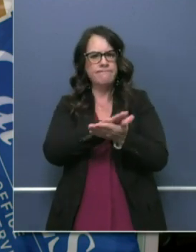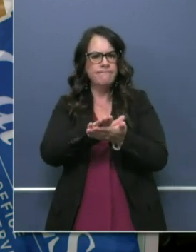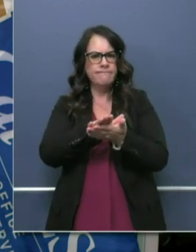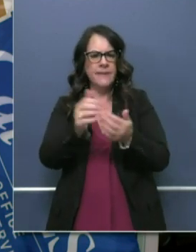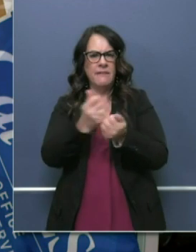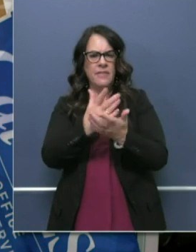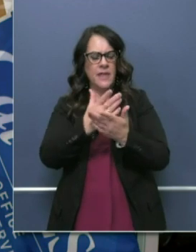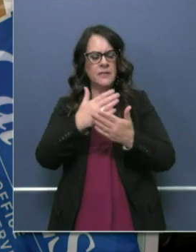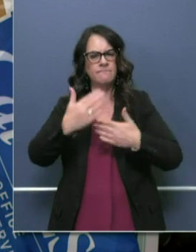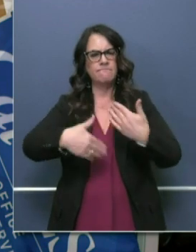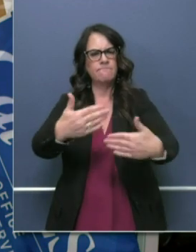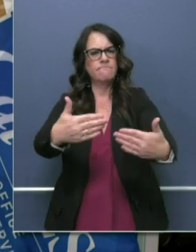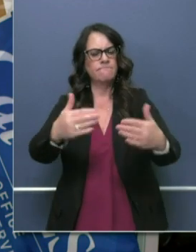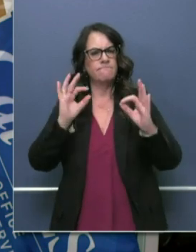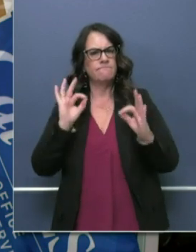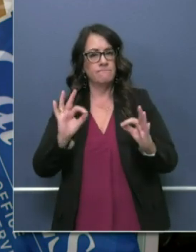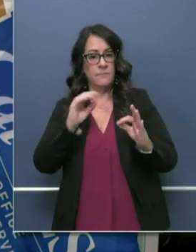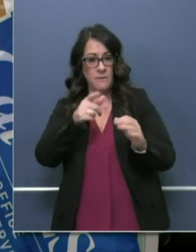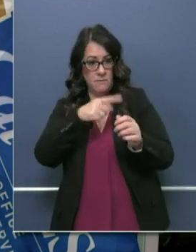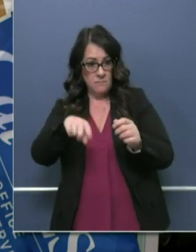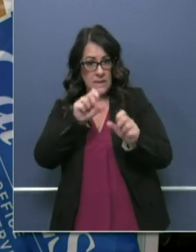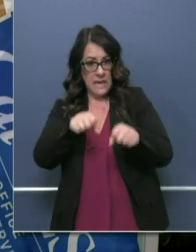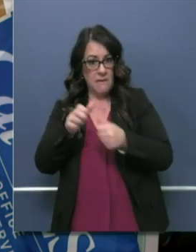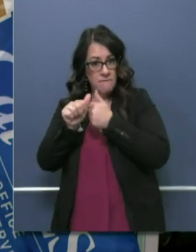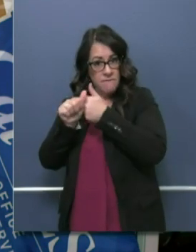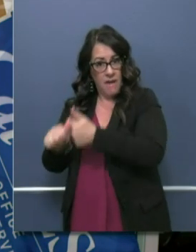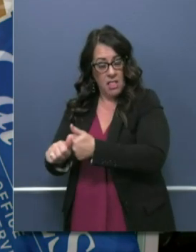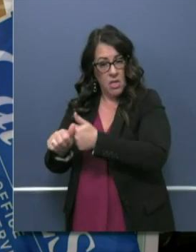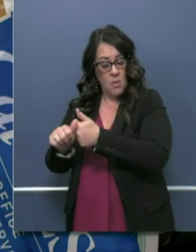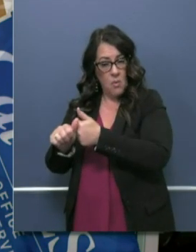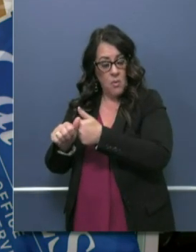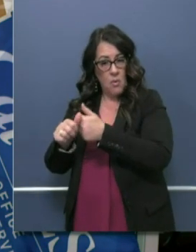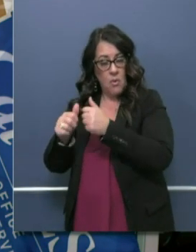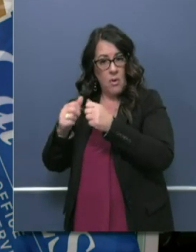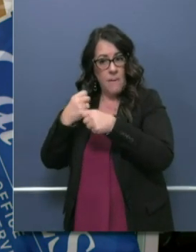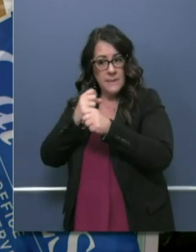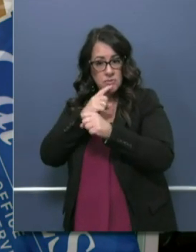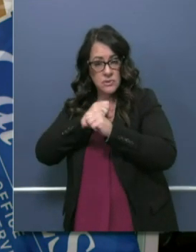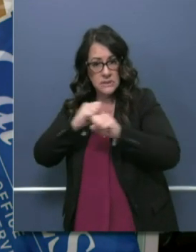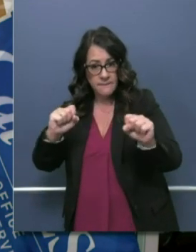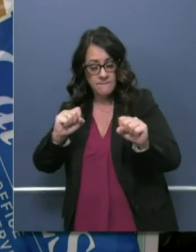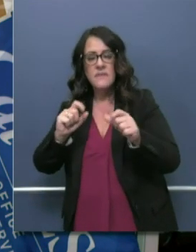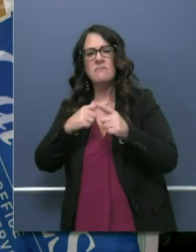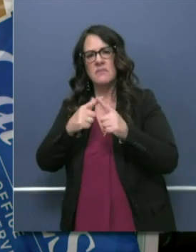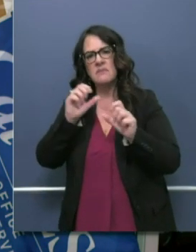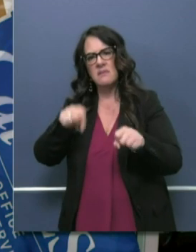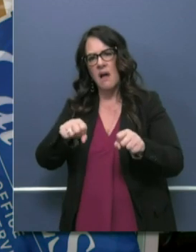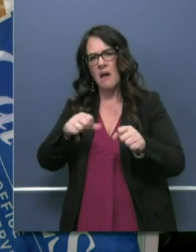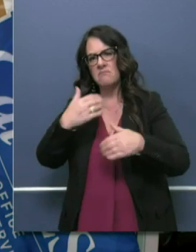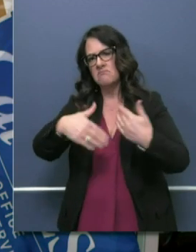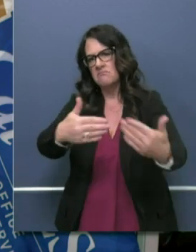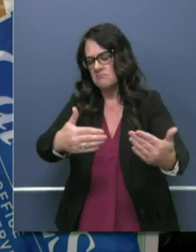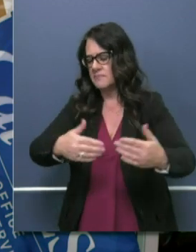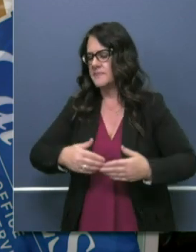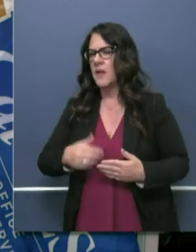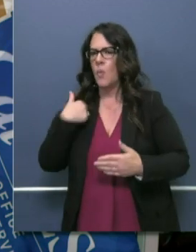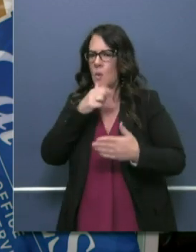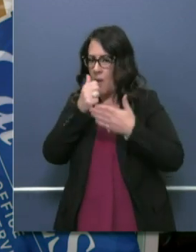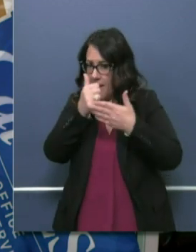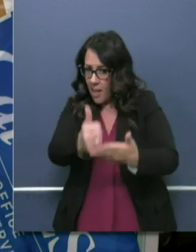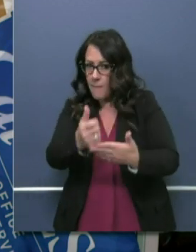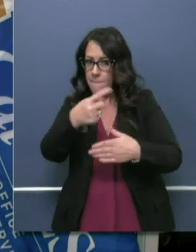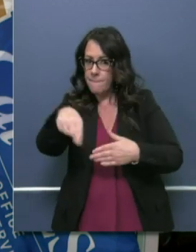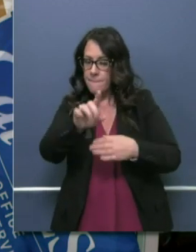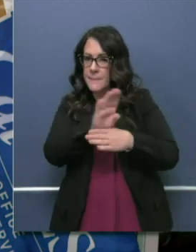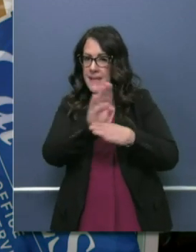And so for that, guidance will be coming out this Thursday to provide additional information and assist industries that are making those changes to